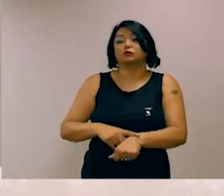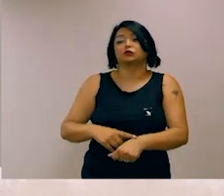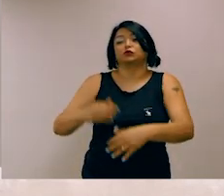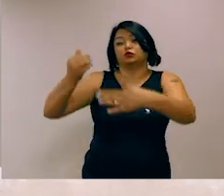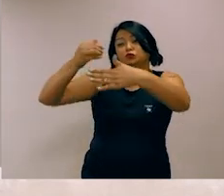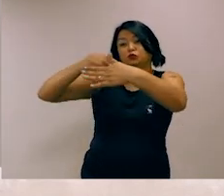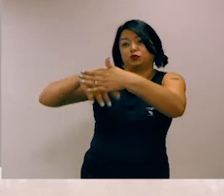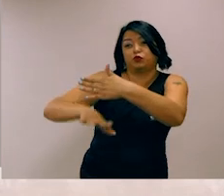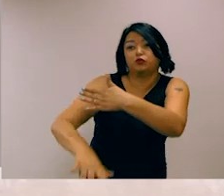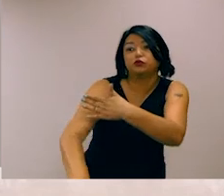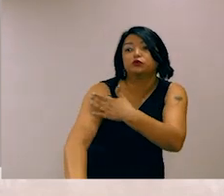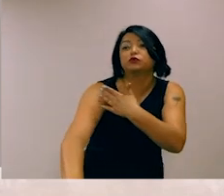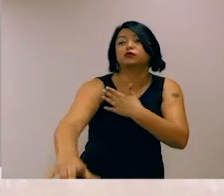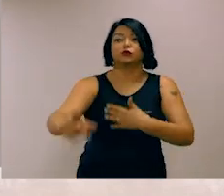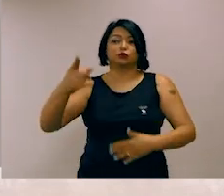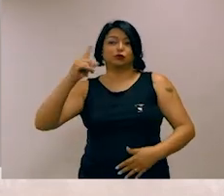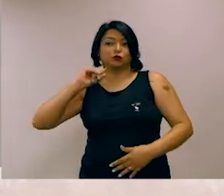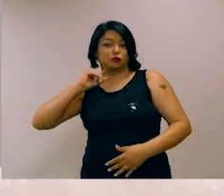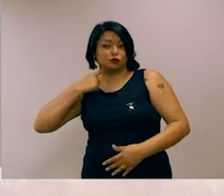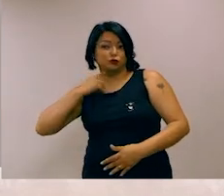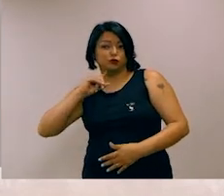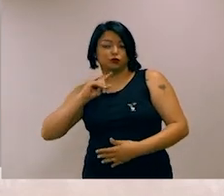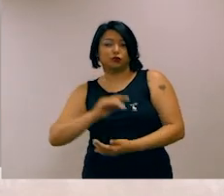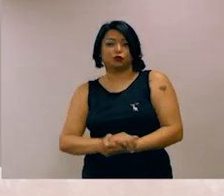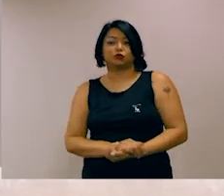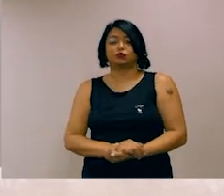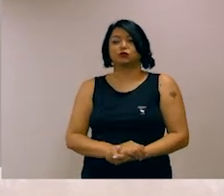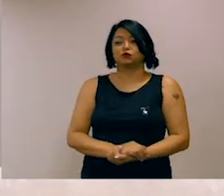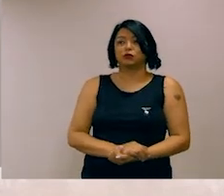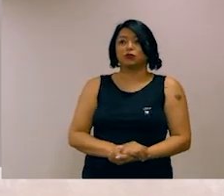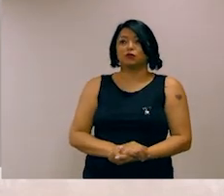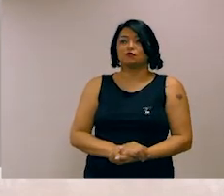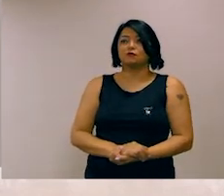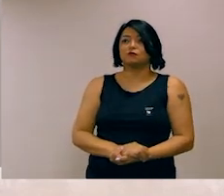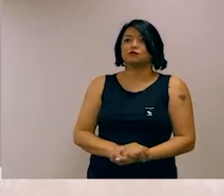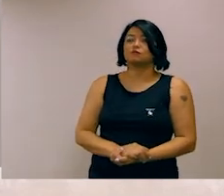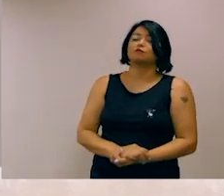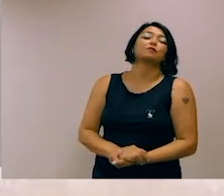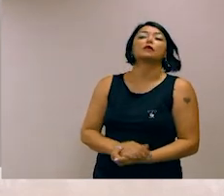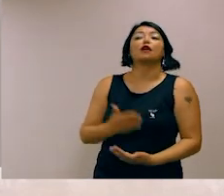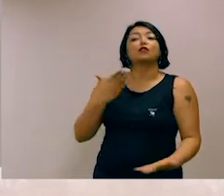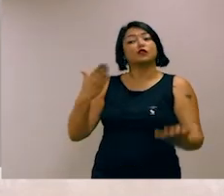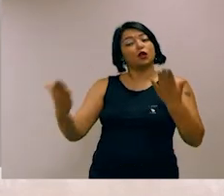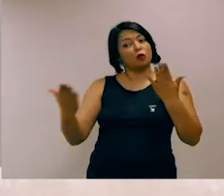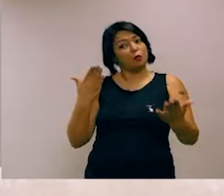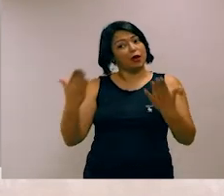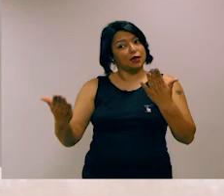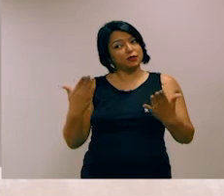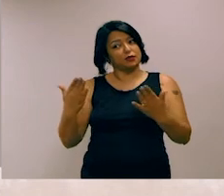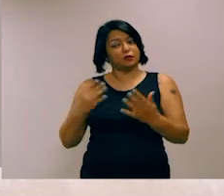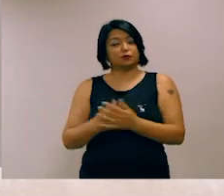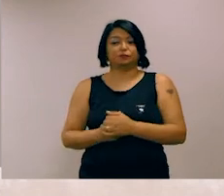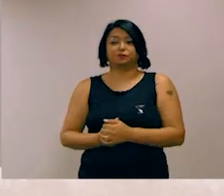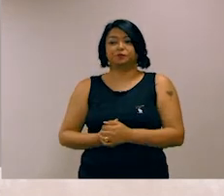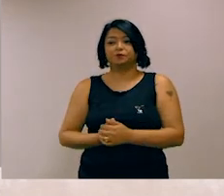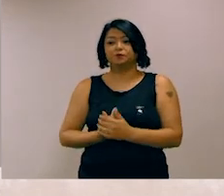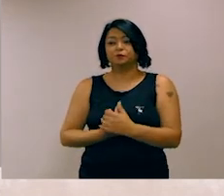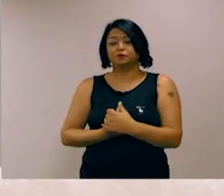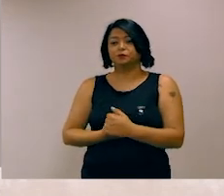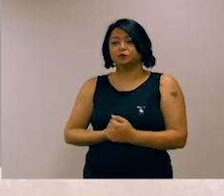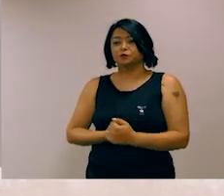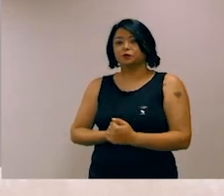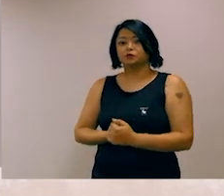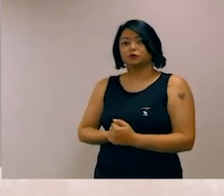the map of the final position of victims that had the same initial position as the missing